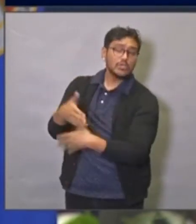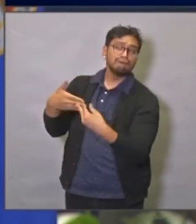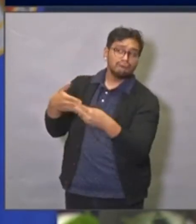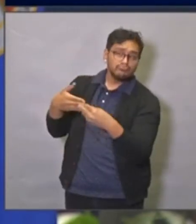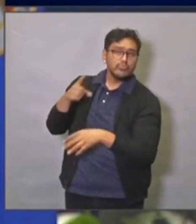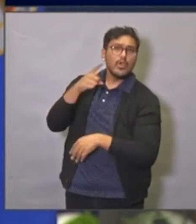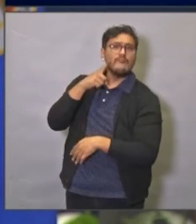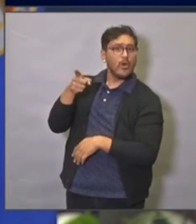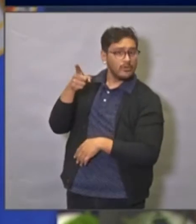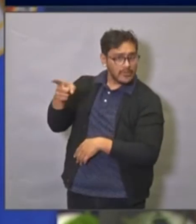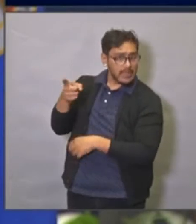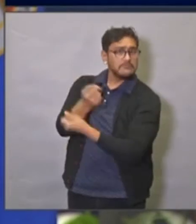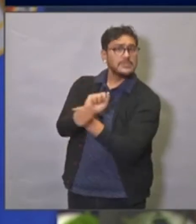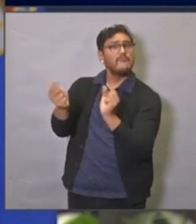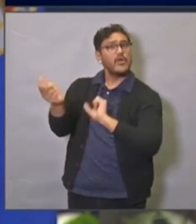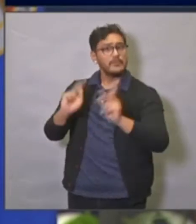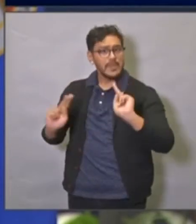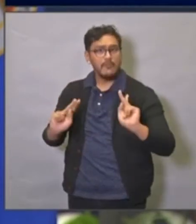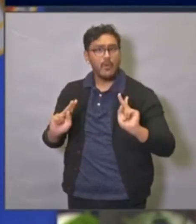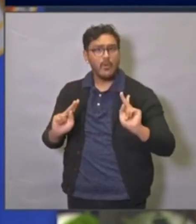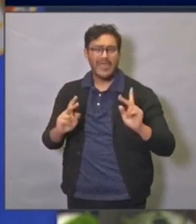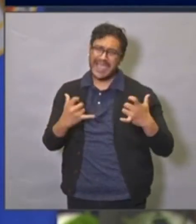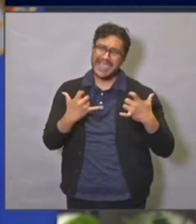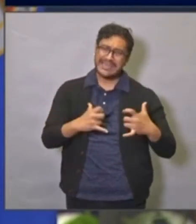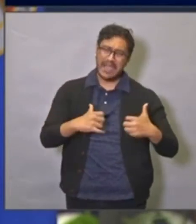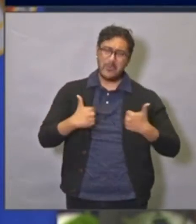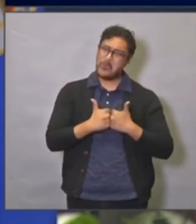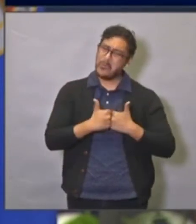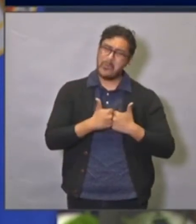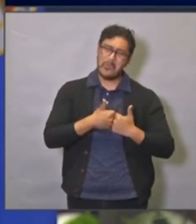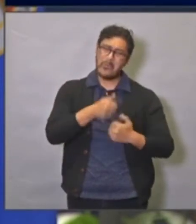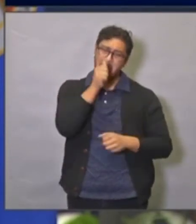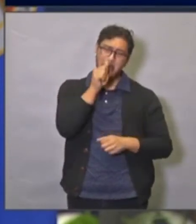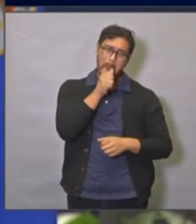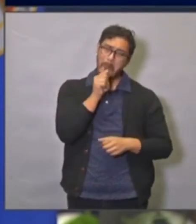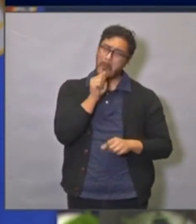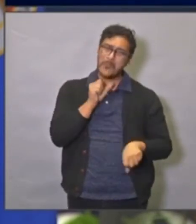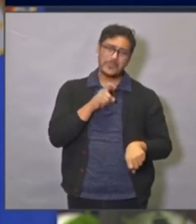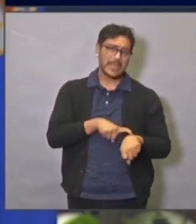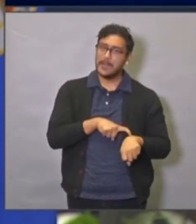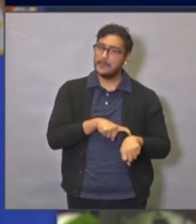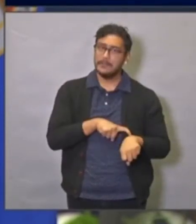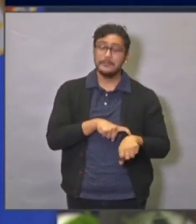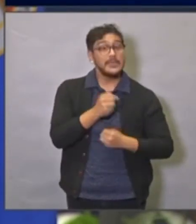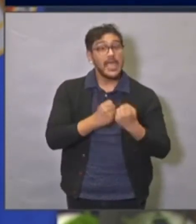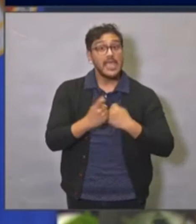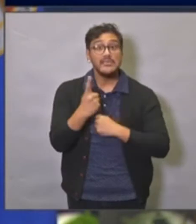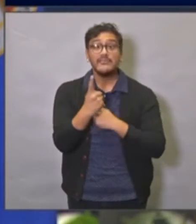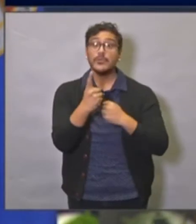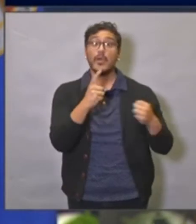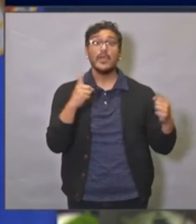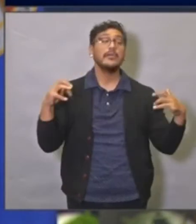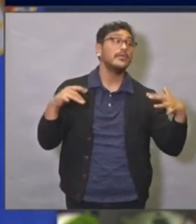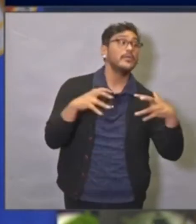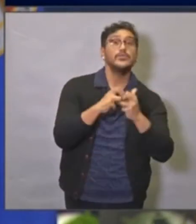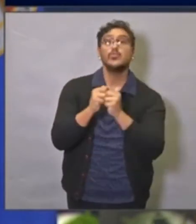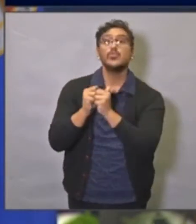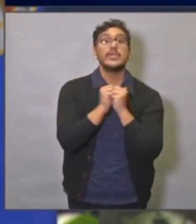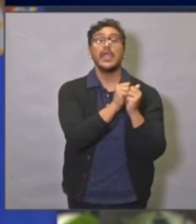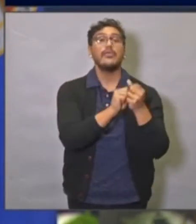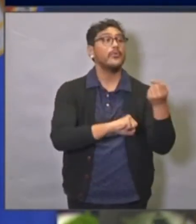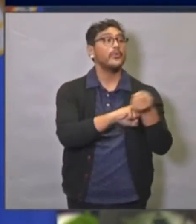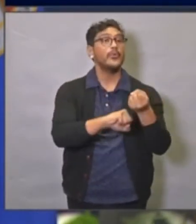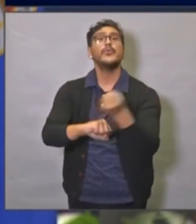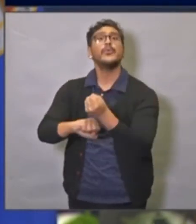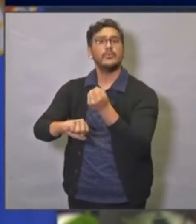challenging weeks yet to come. With everyone pulling together, we can avoid the surging case counts and rising